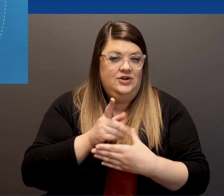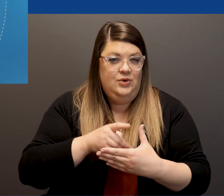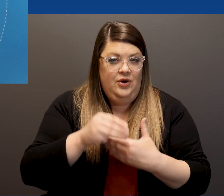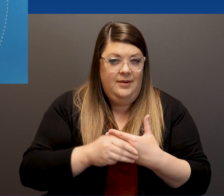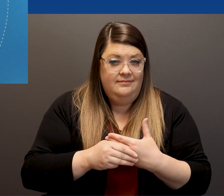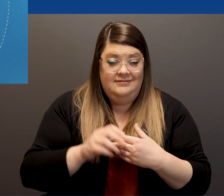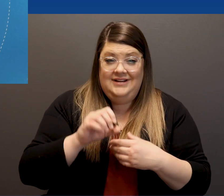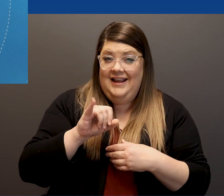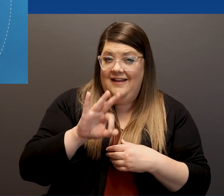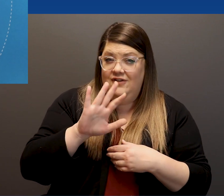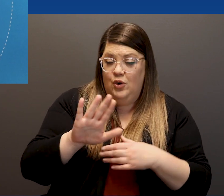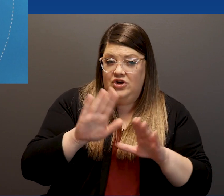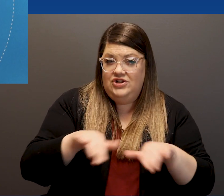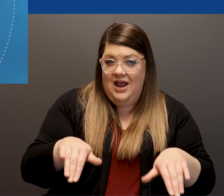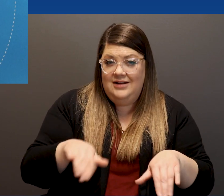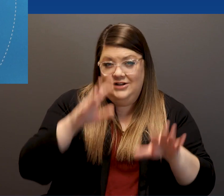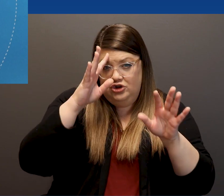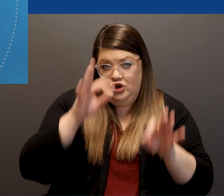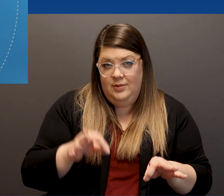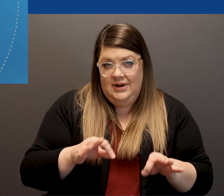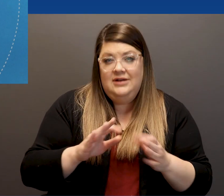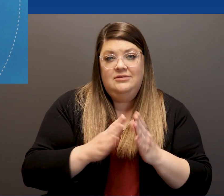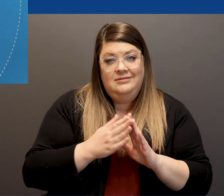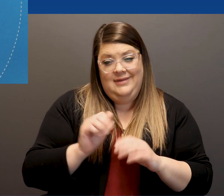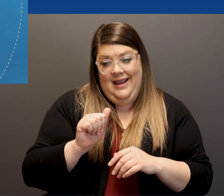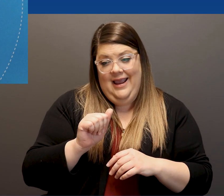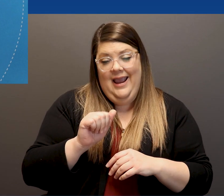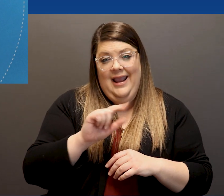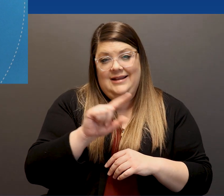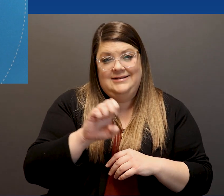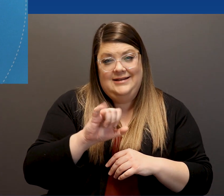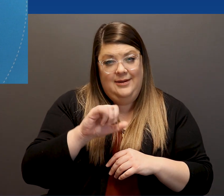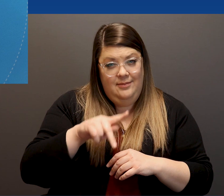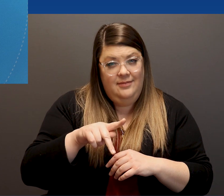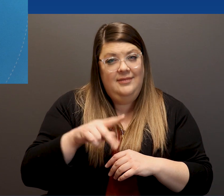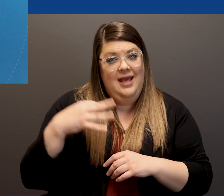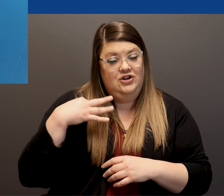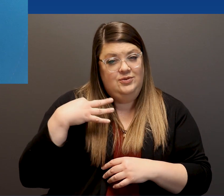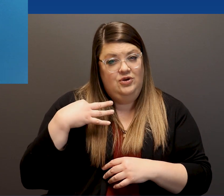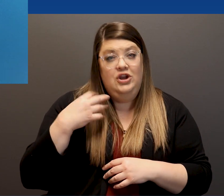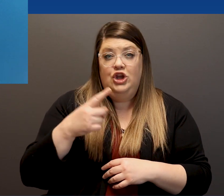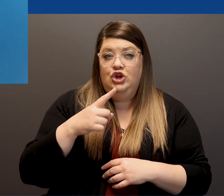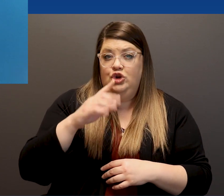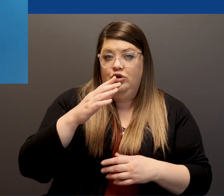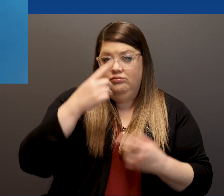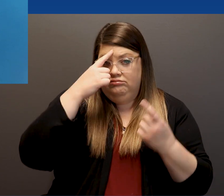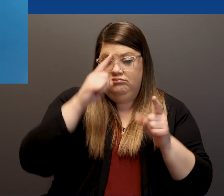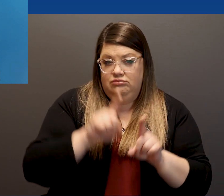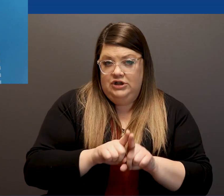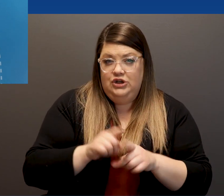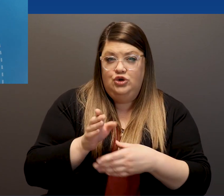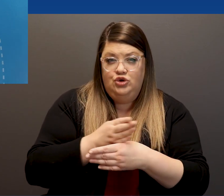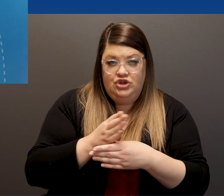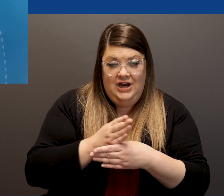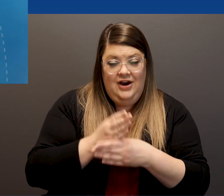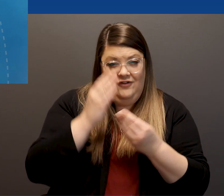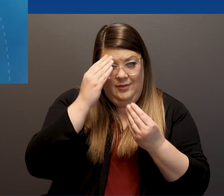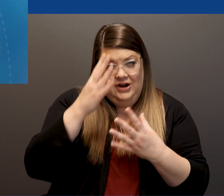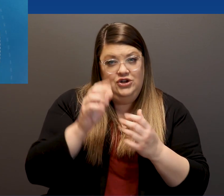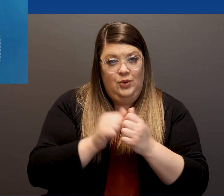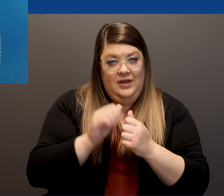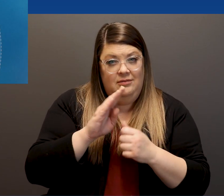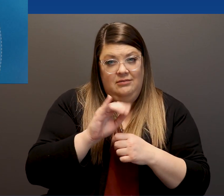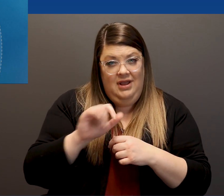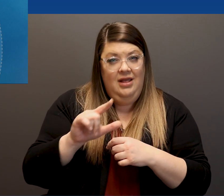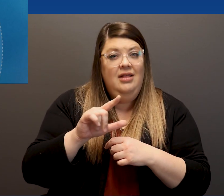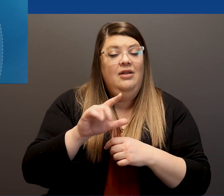your child is determined to be AzEIP eligible and you have consented to bill or share information with your insurance company, your